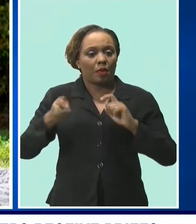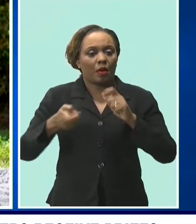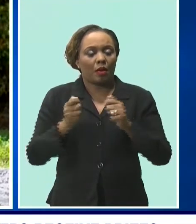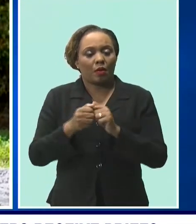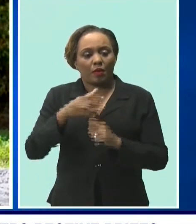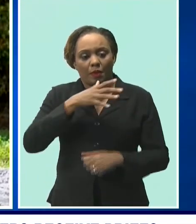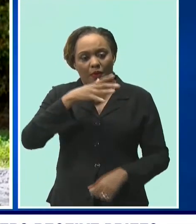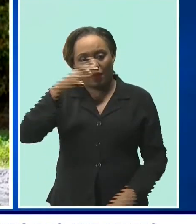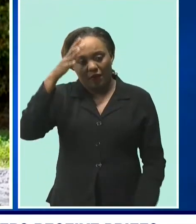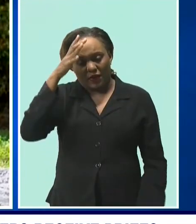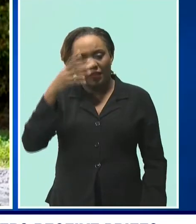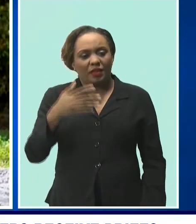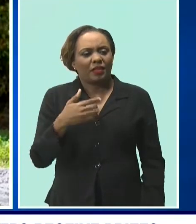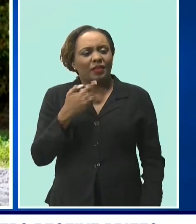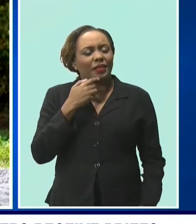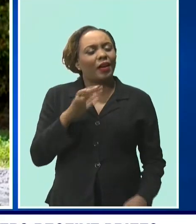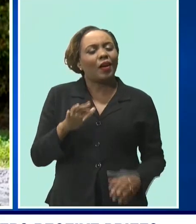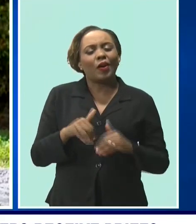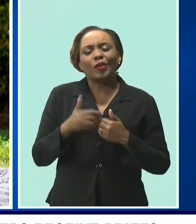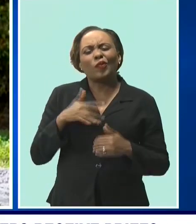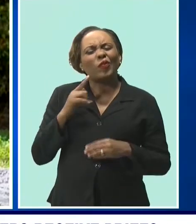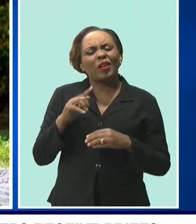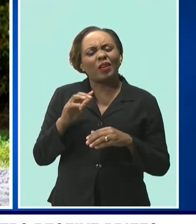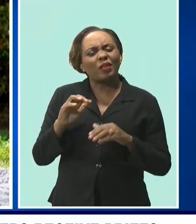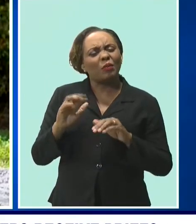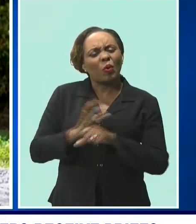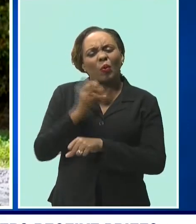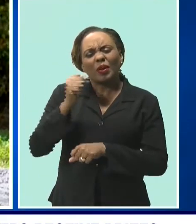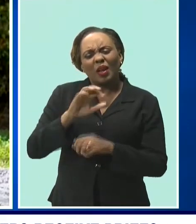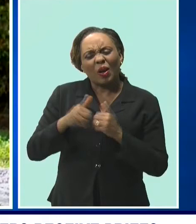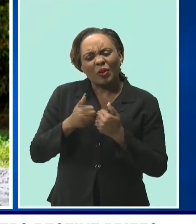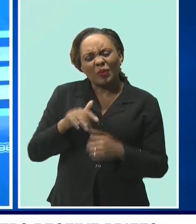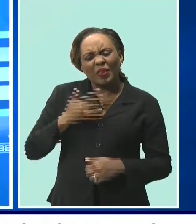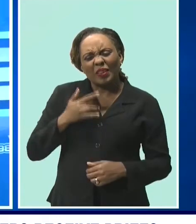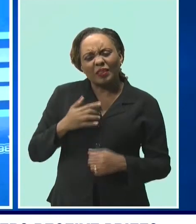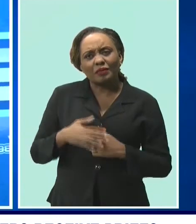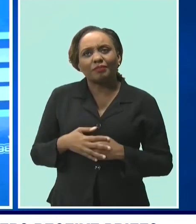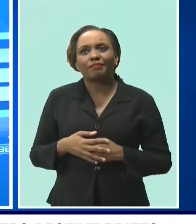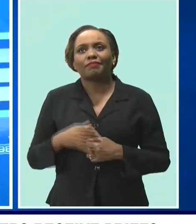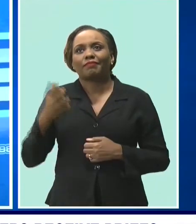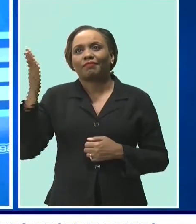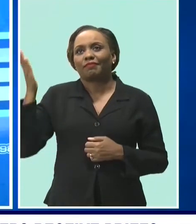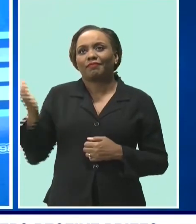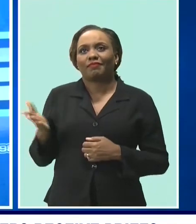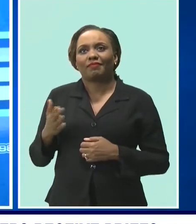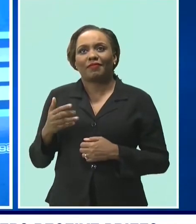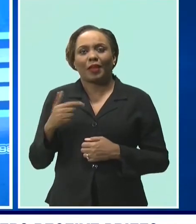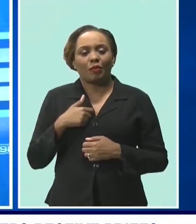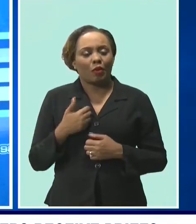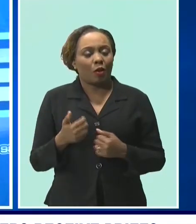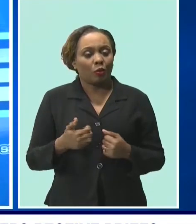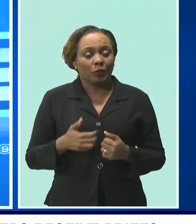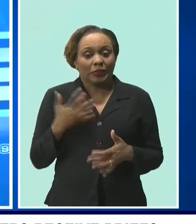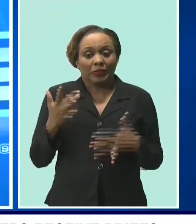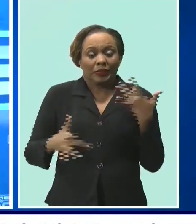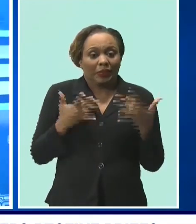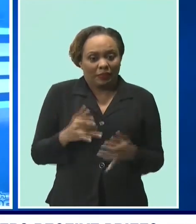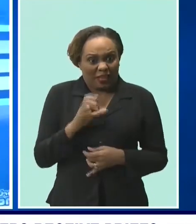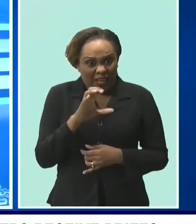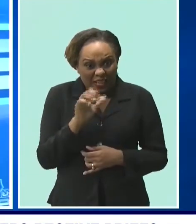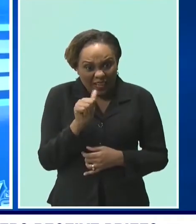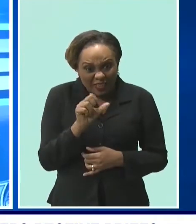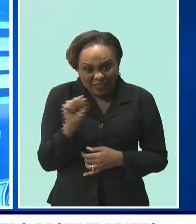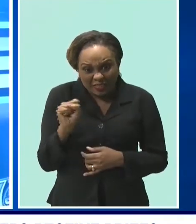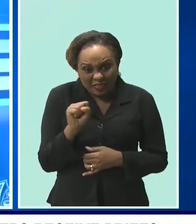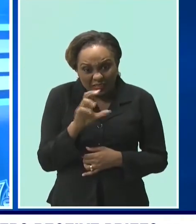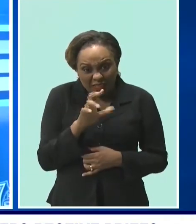with her parents. They told us how they felt to be the big winners. I was ecstatic. I was like, "Okay, shopping? Oh, we gotta go shopping." It was a